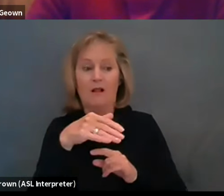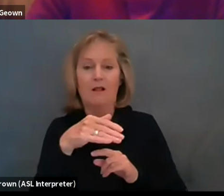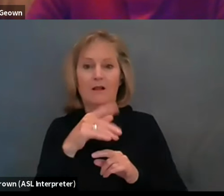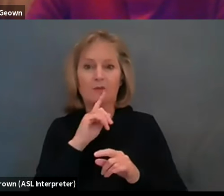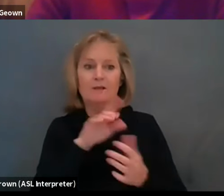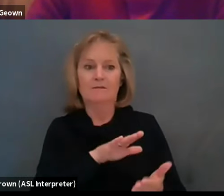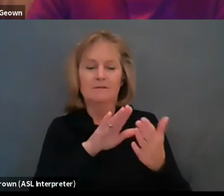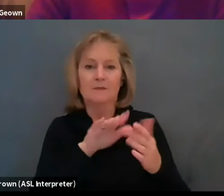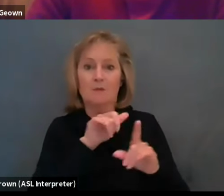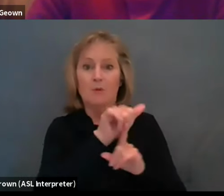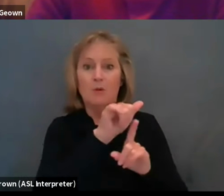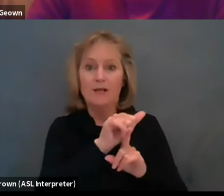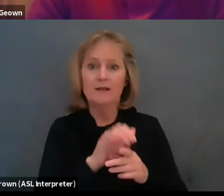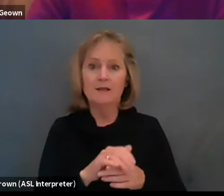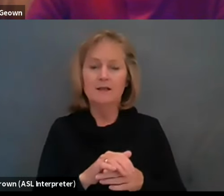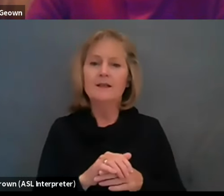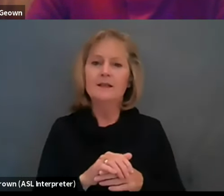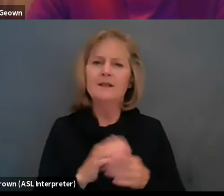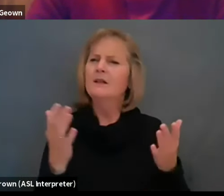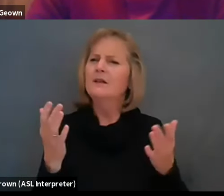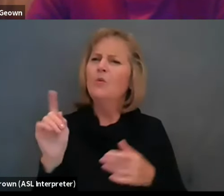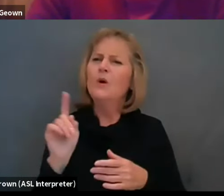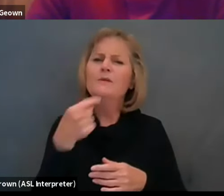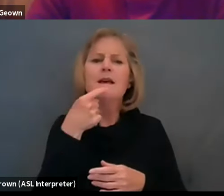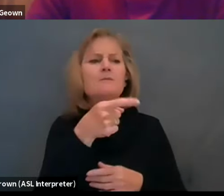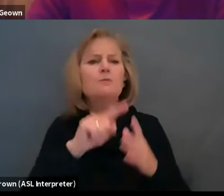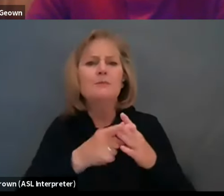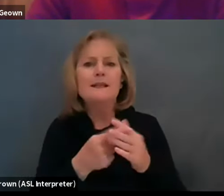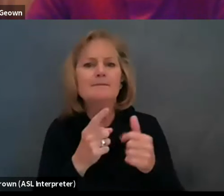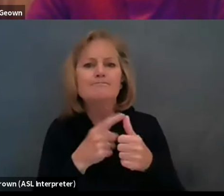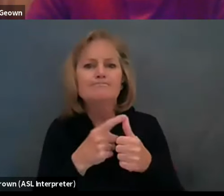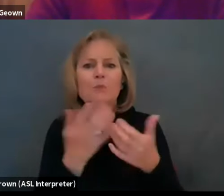really addressed bullying, where would you tell them to begin?